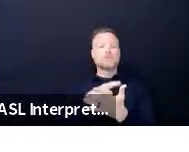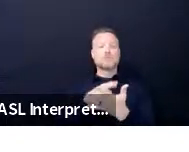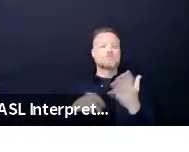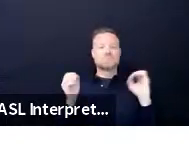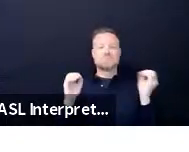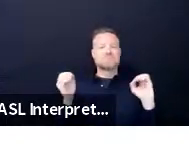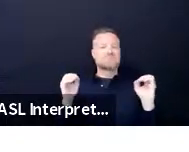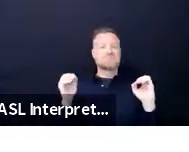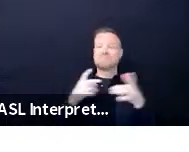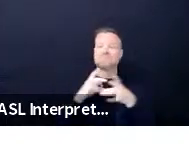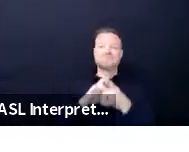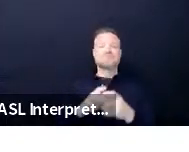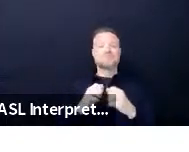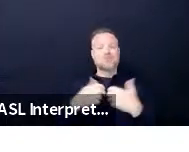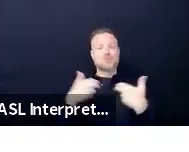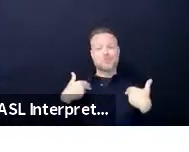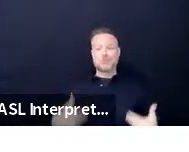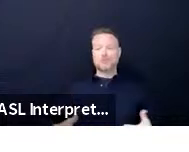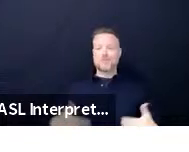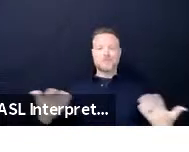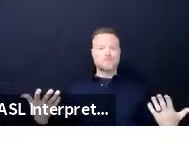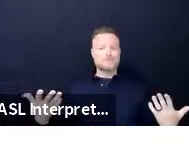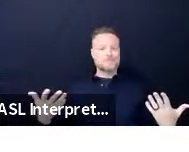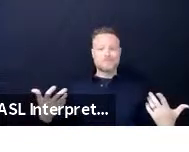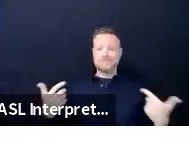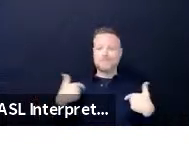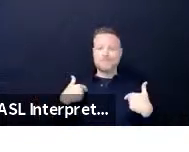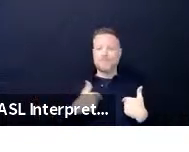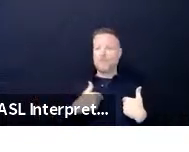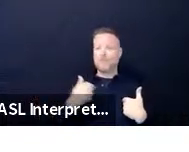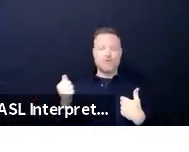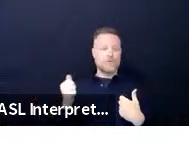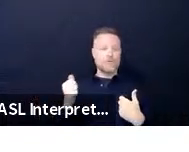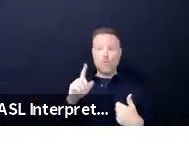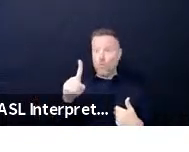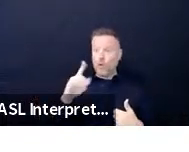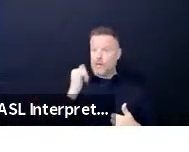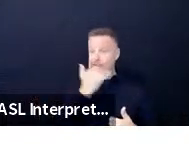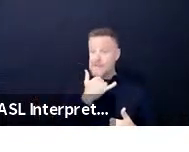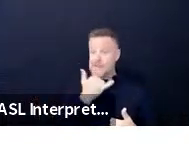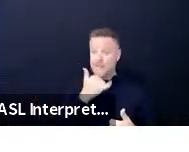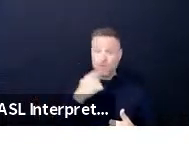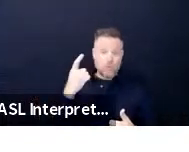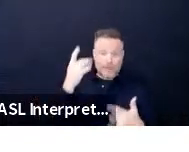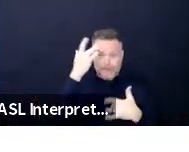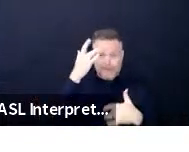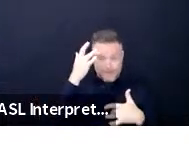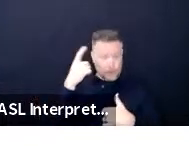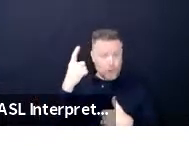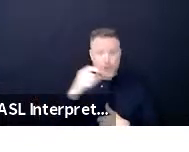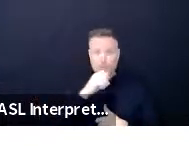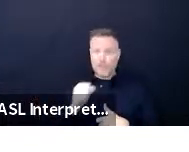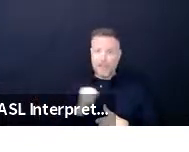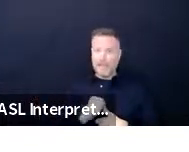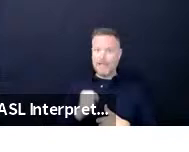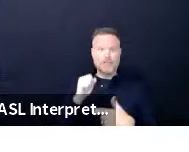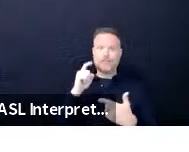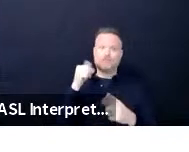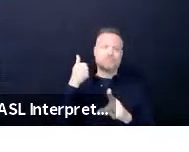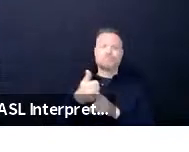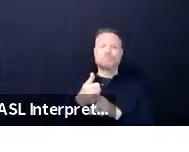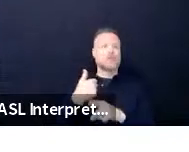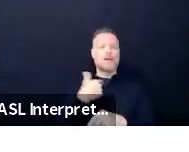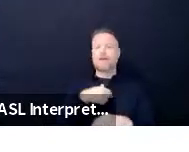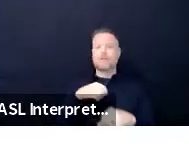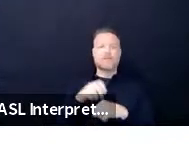being a human being, and we're all just an accident, illness, or aging into a disability. So you're